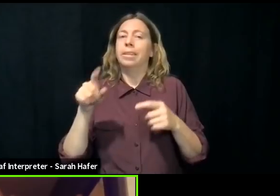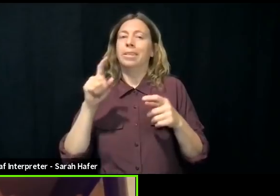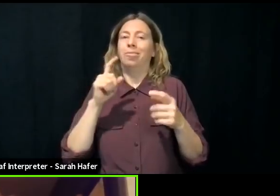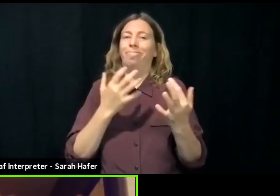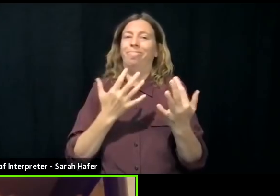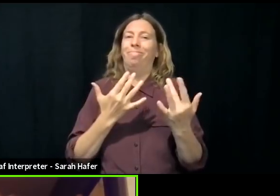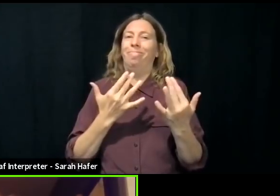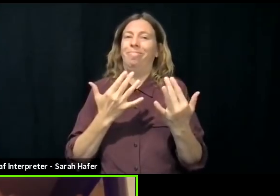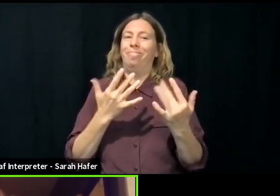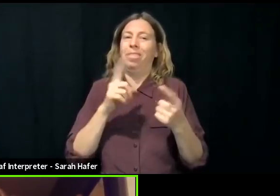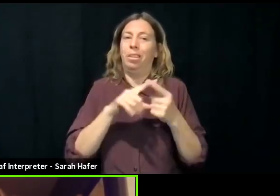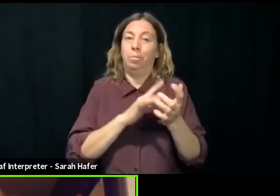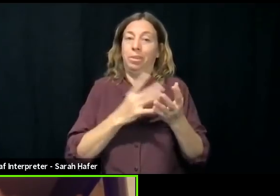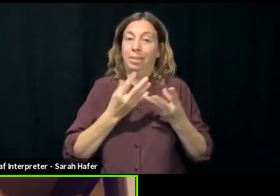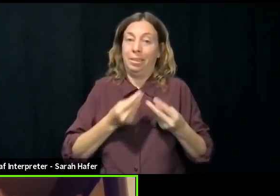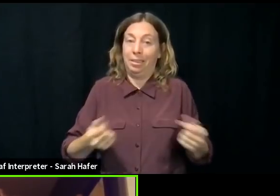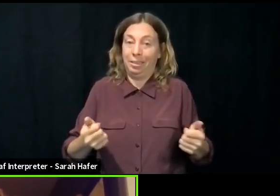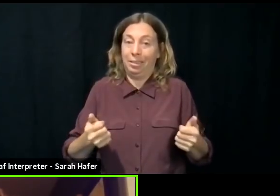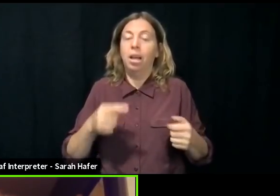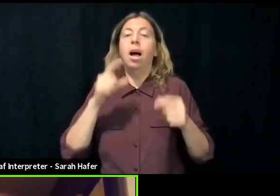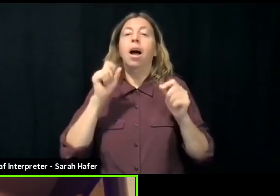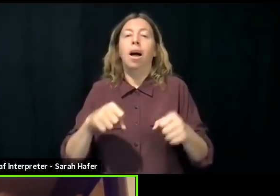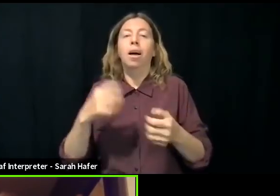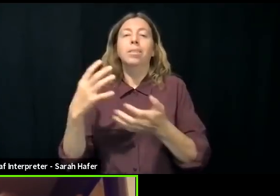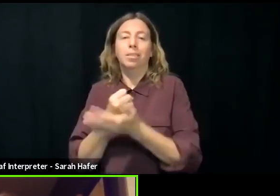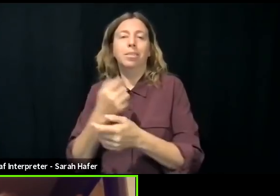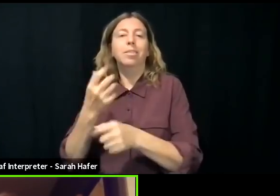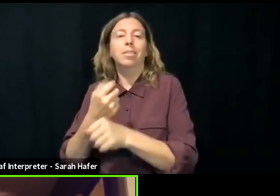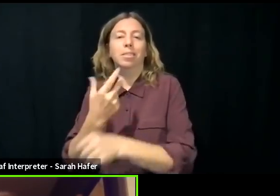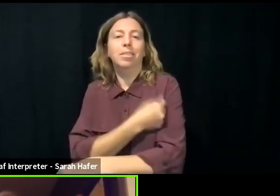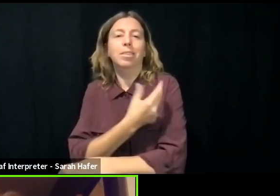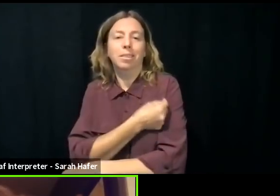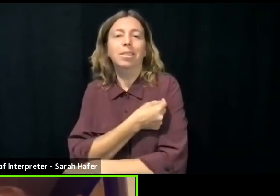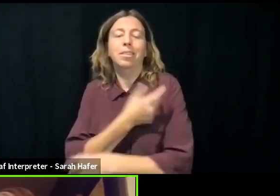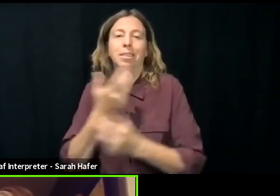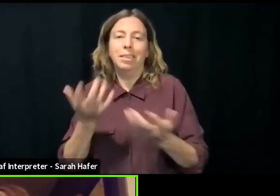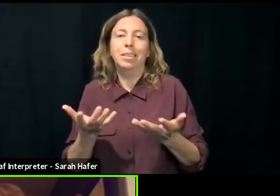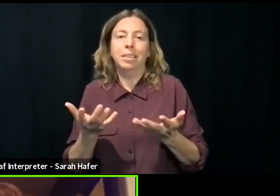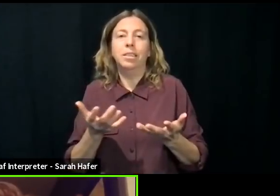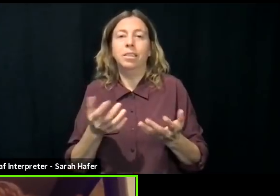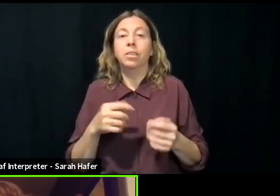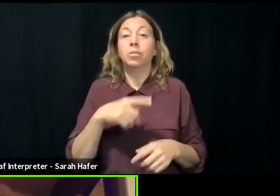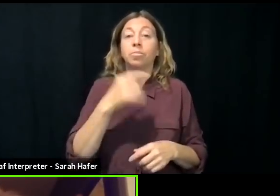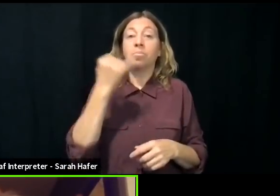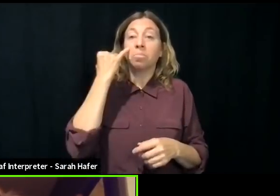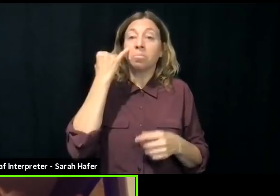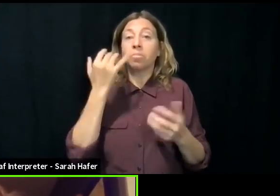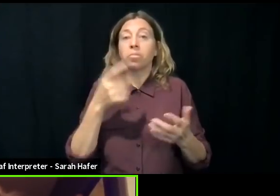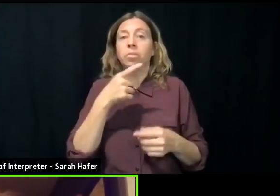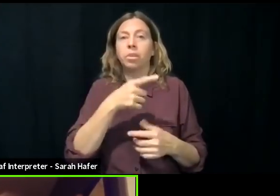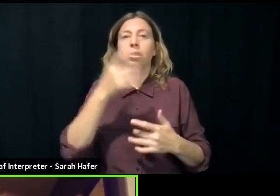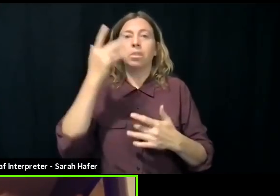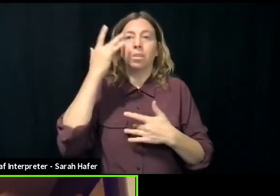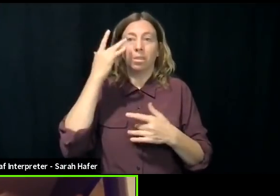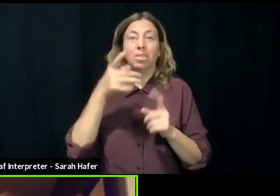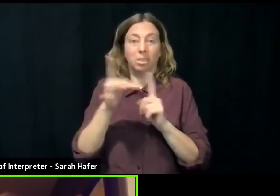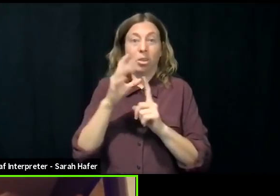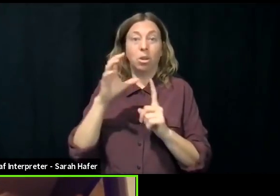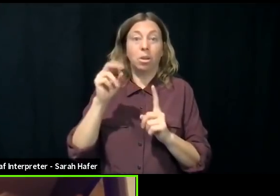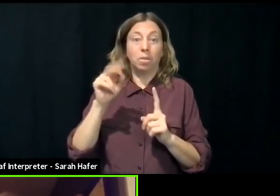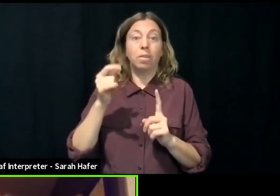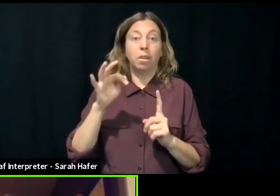are still in your body. If you're recovering from COVID and have not if you've recovered from COVID and not yet